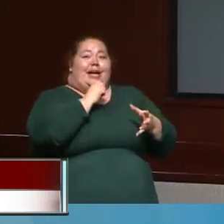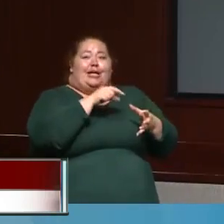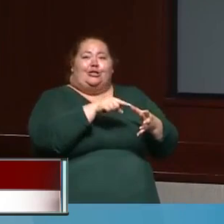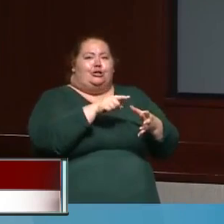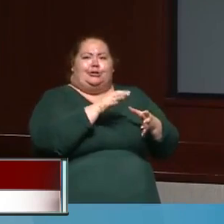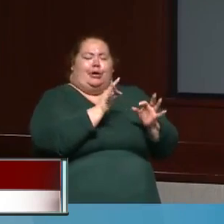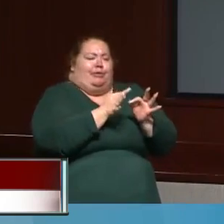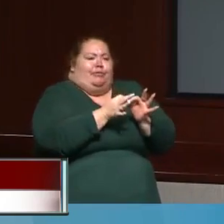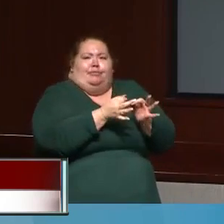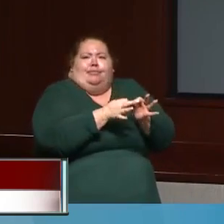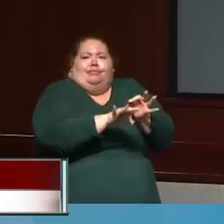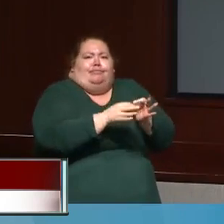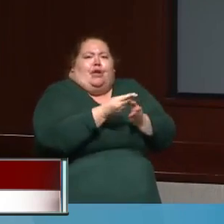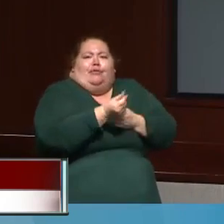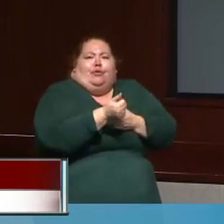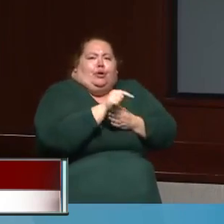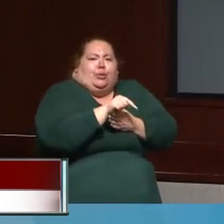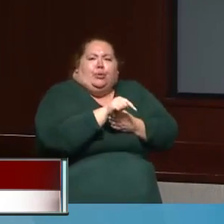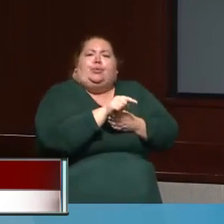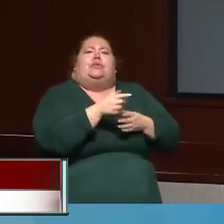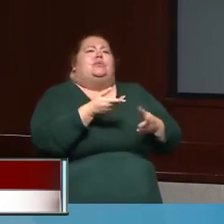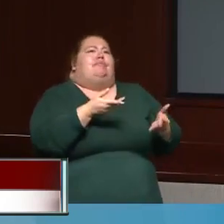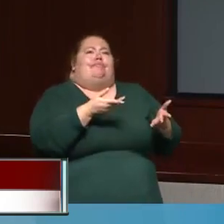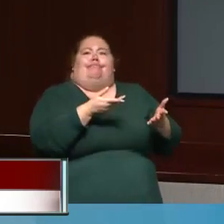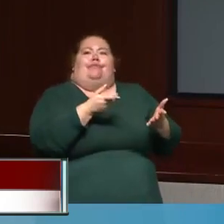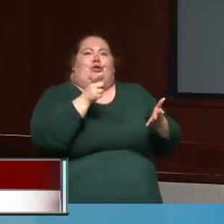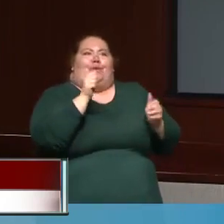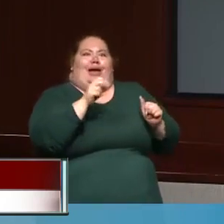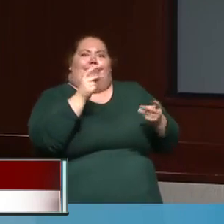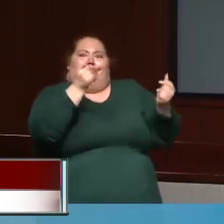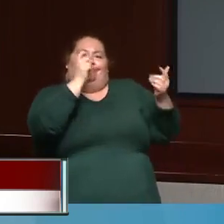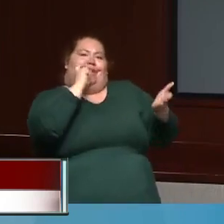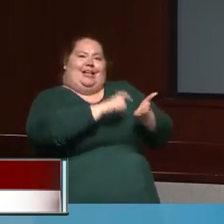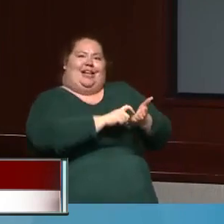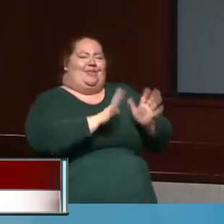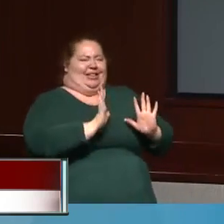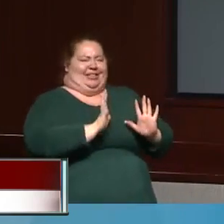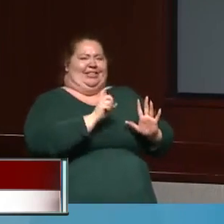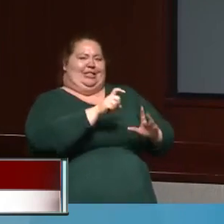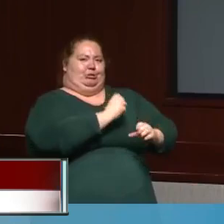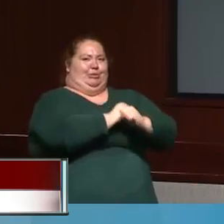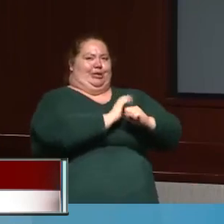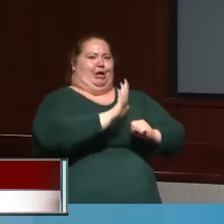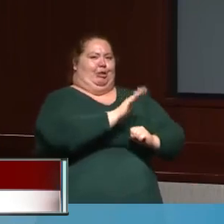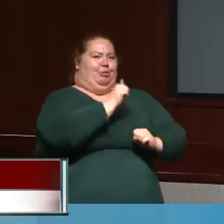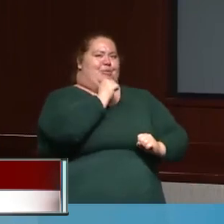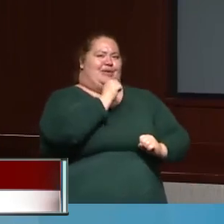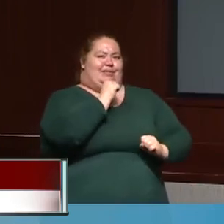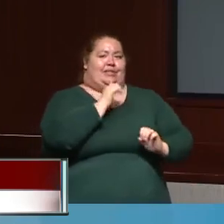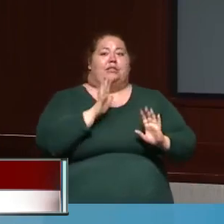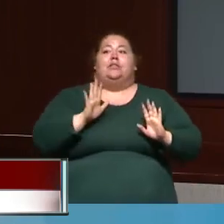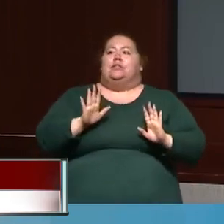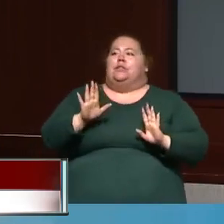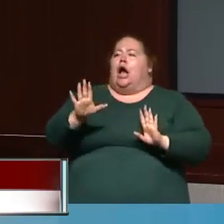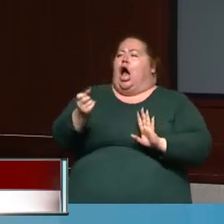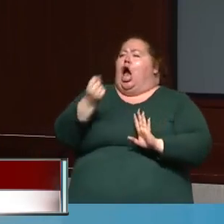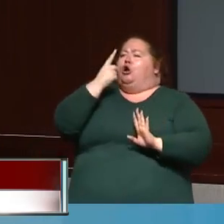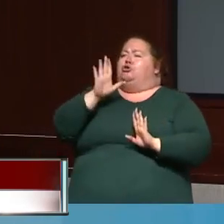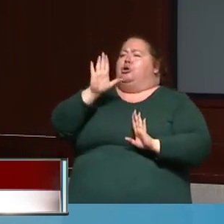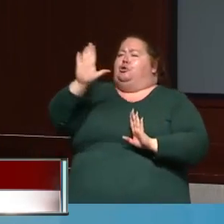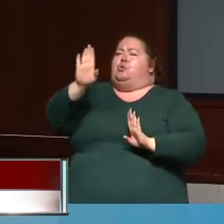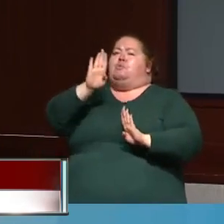identifying that individual person becomes much easier. So I understand your frustration, because it is a difficult concept to kind of work